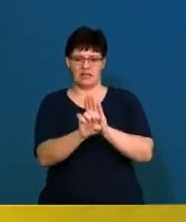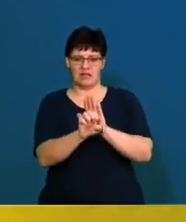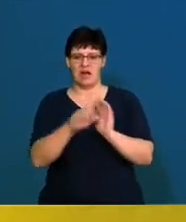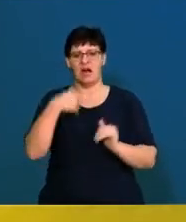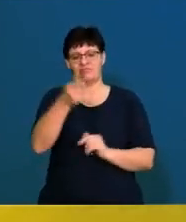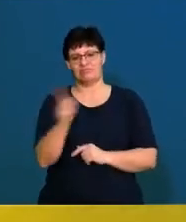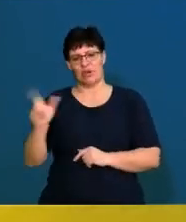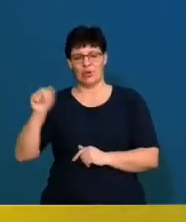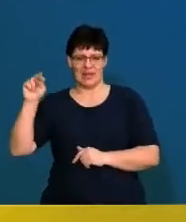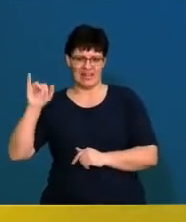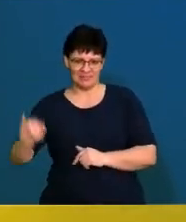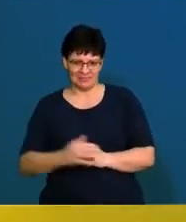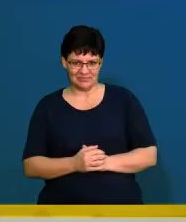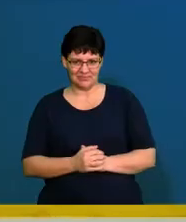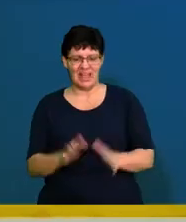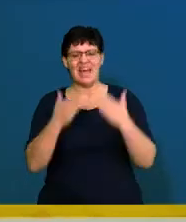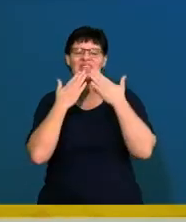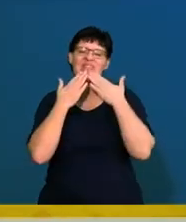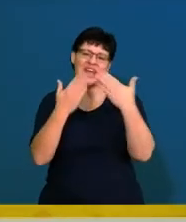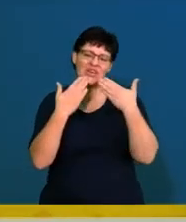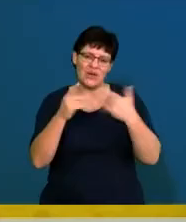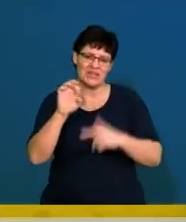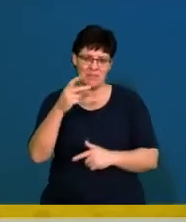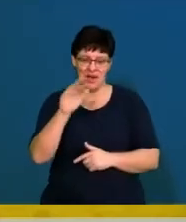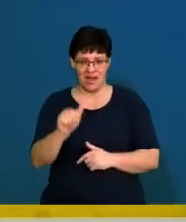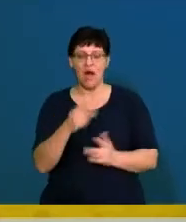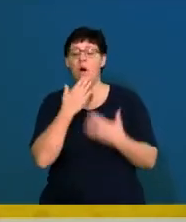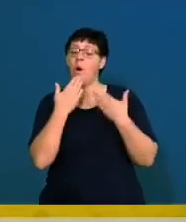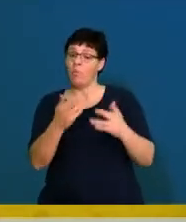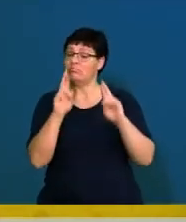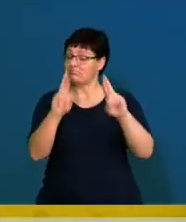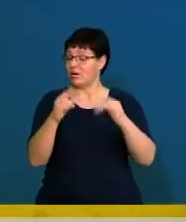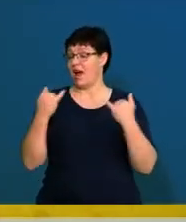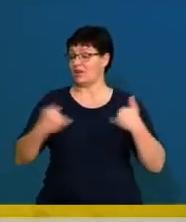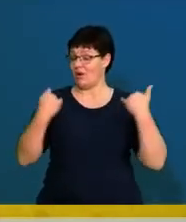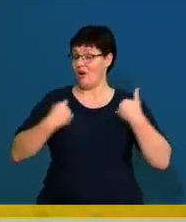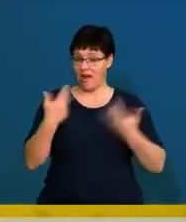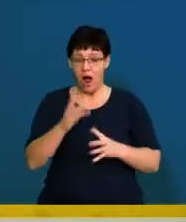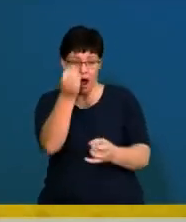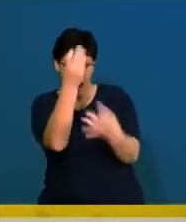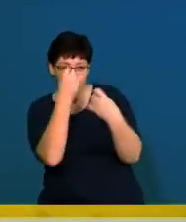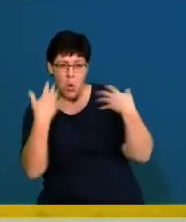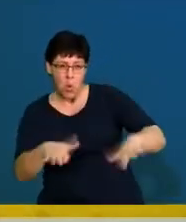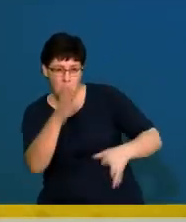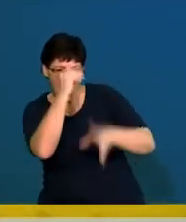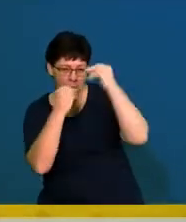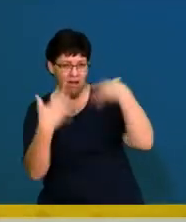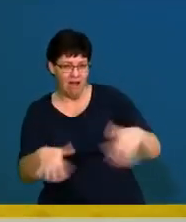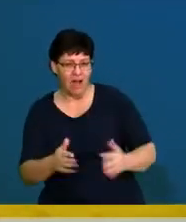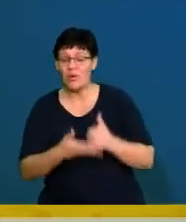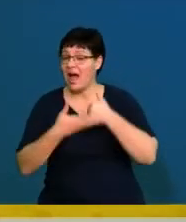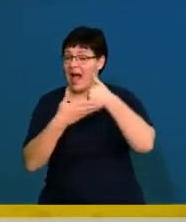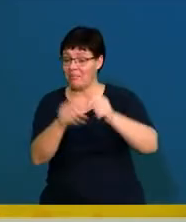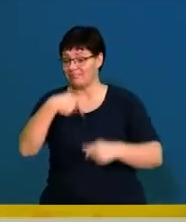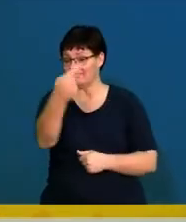examples. Over to you, Loni. Thank you so much, Themba. Guys, I hope you're still enjoying the show and you're getting a lot of information to